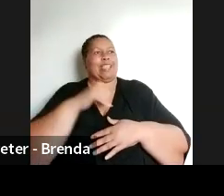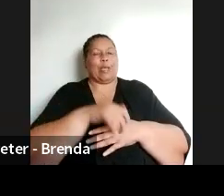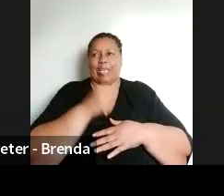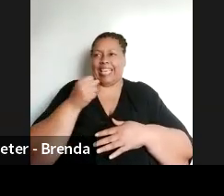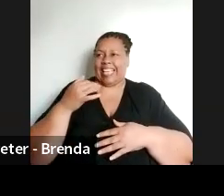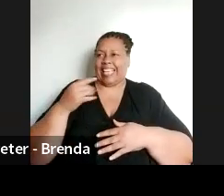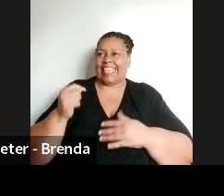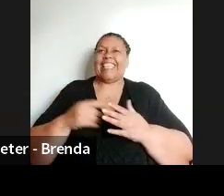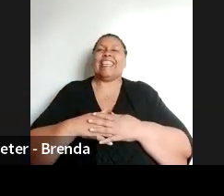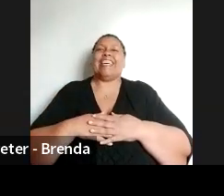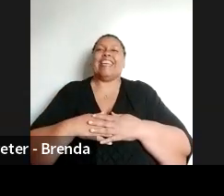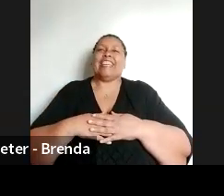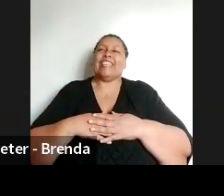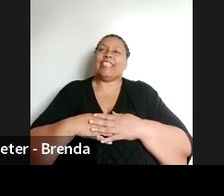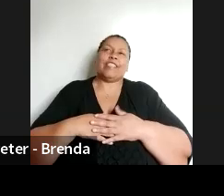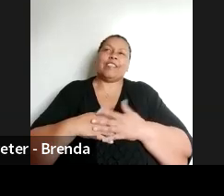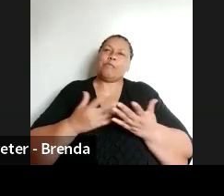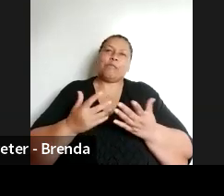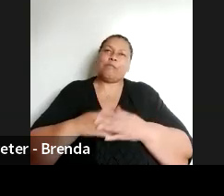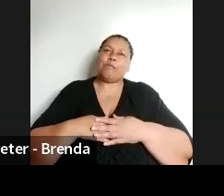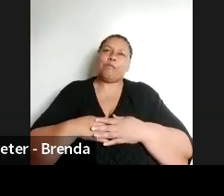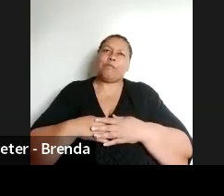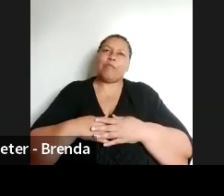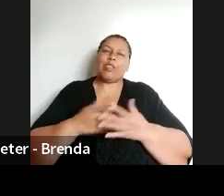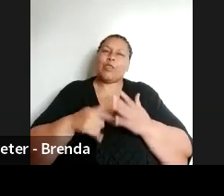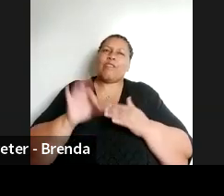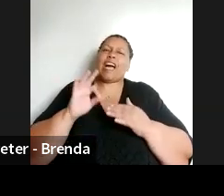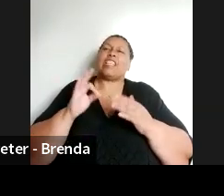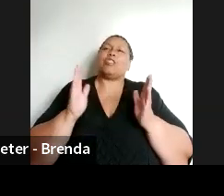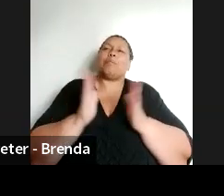there. You find the small joys, the small victories.